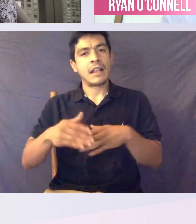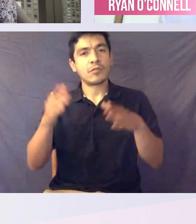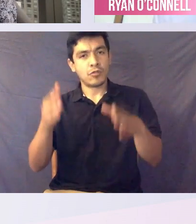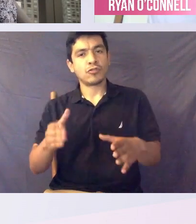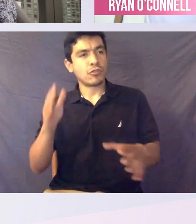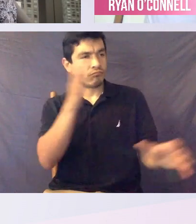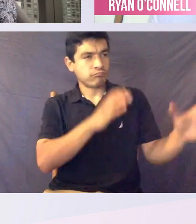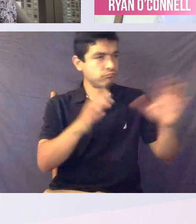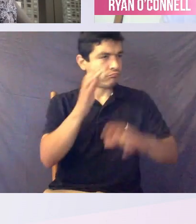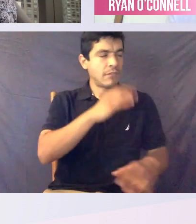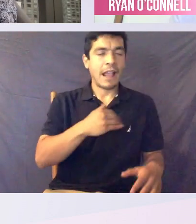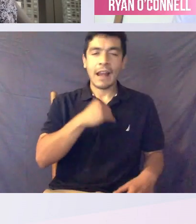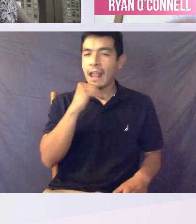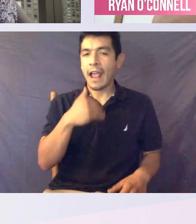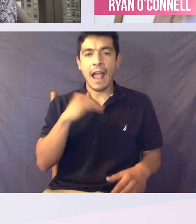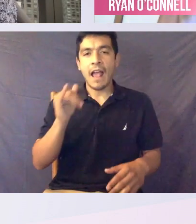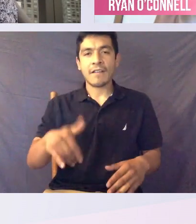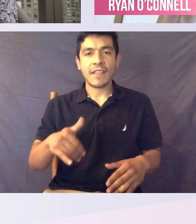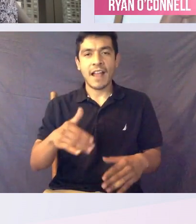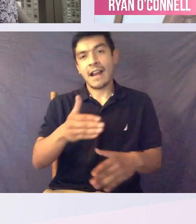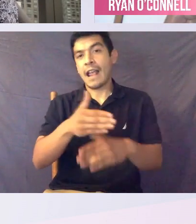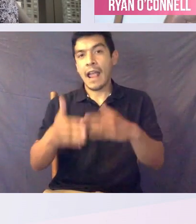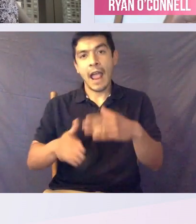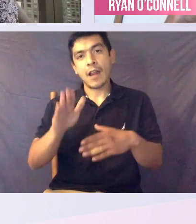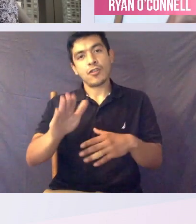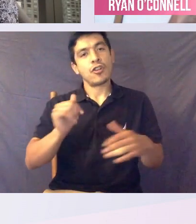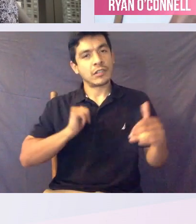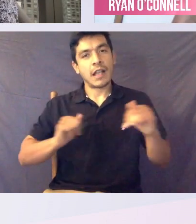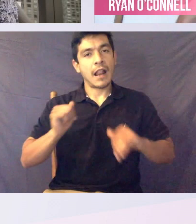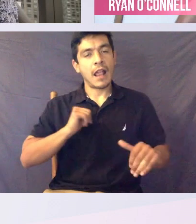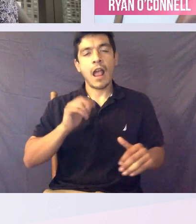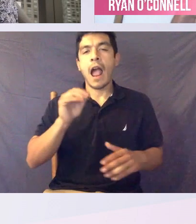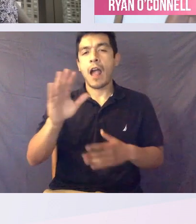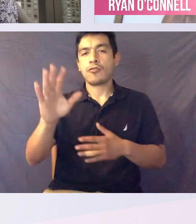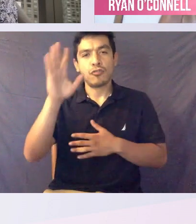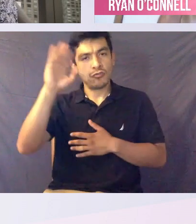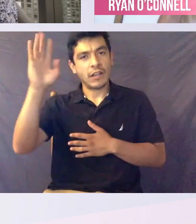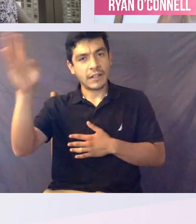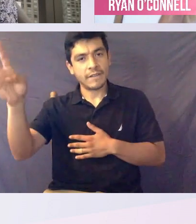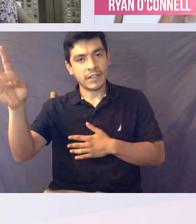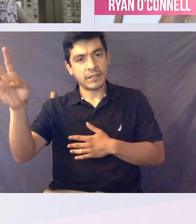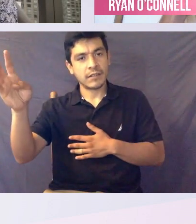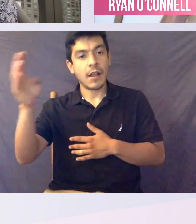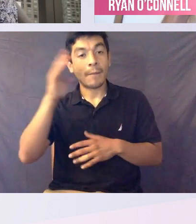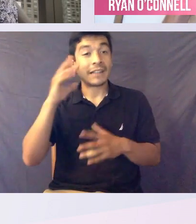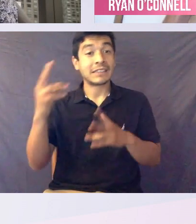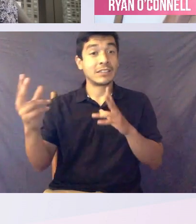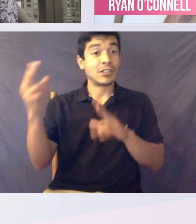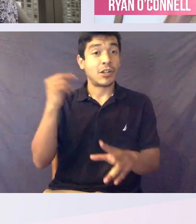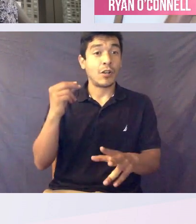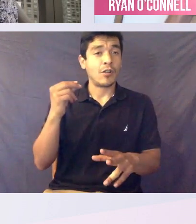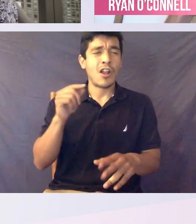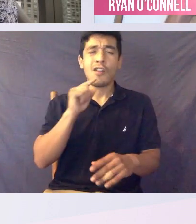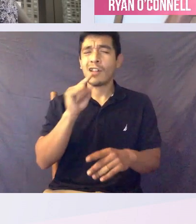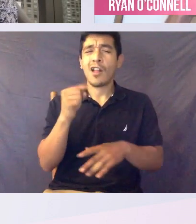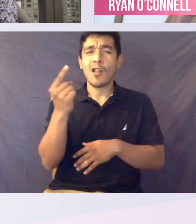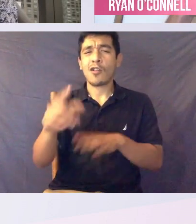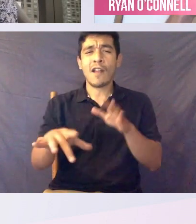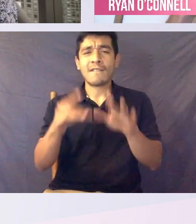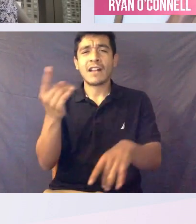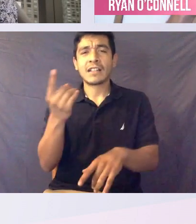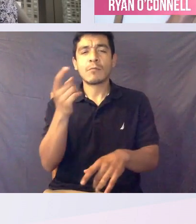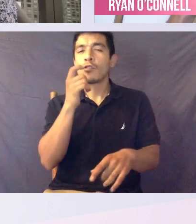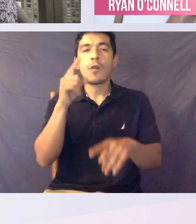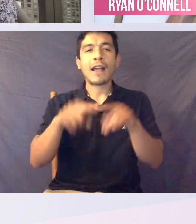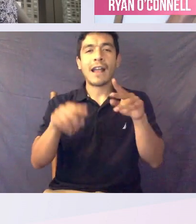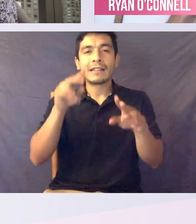be a statement of your talent and your creativity, because it's a no, it's just you found someone who can't see, you